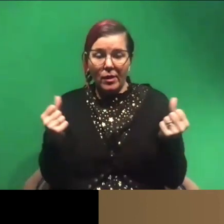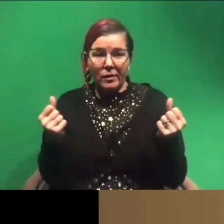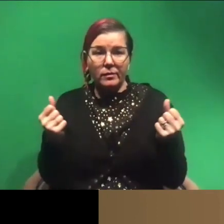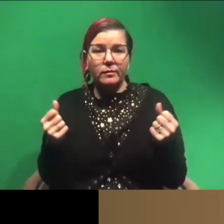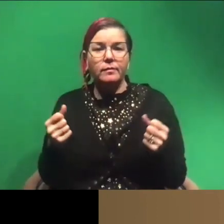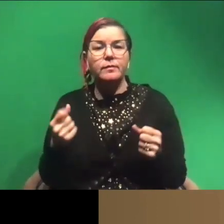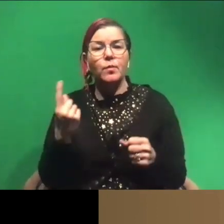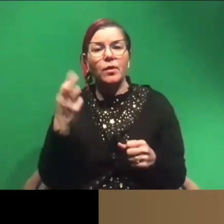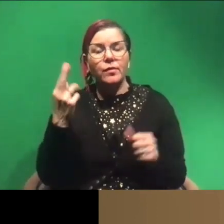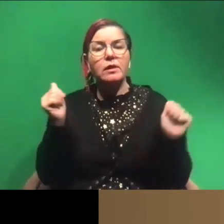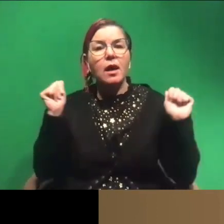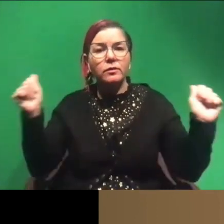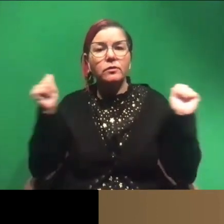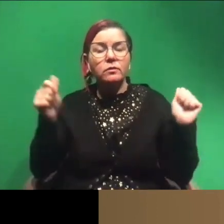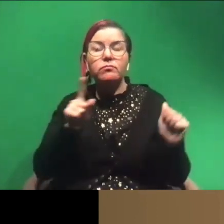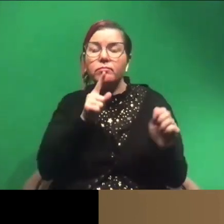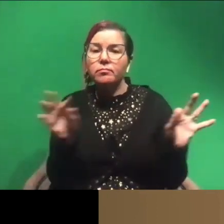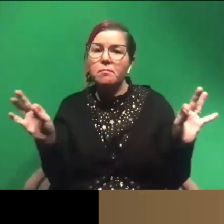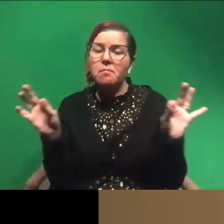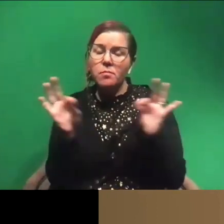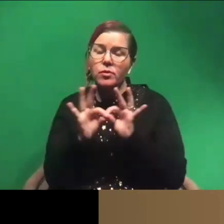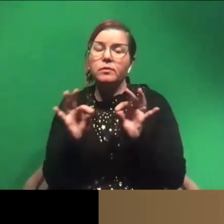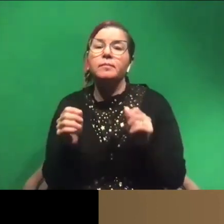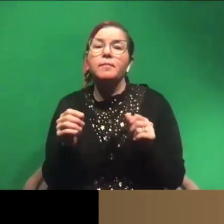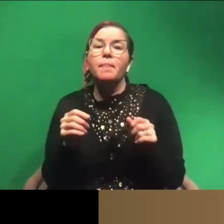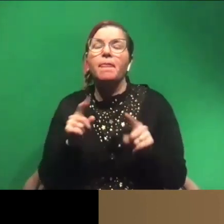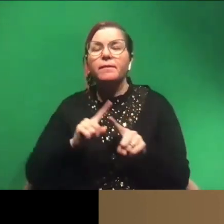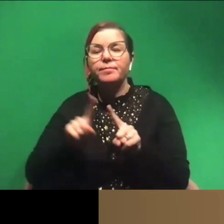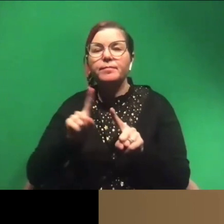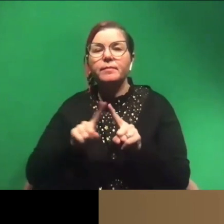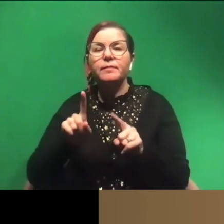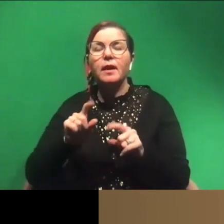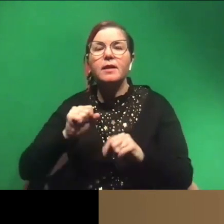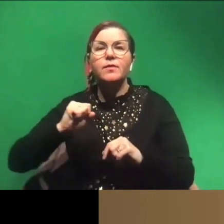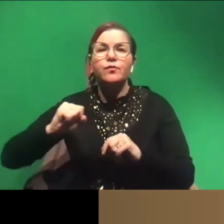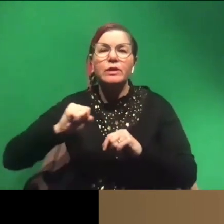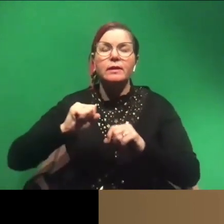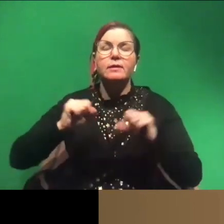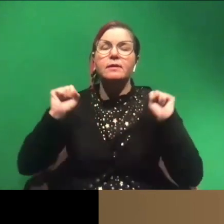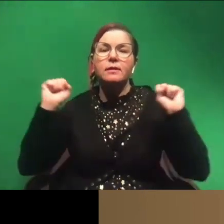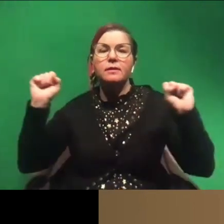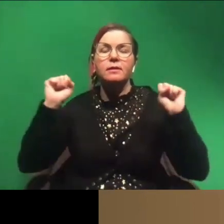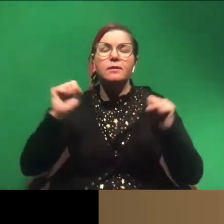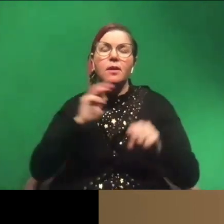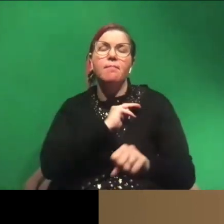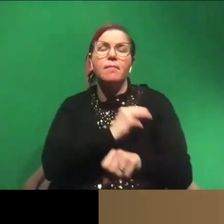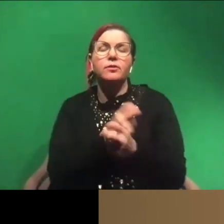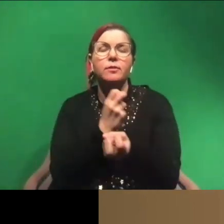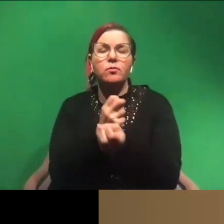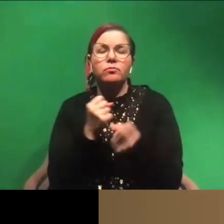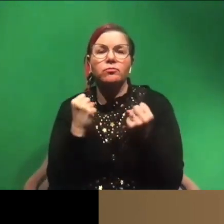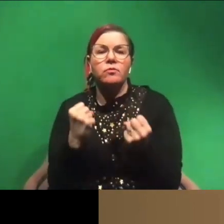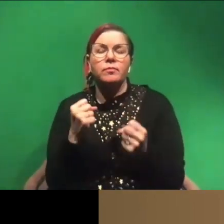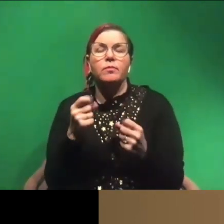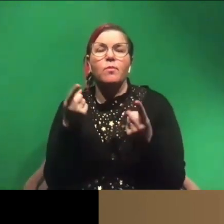reasons that exercise is really, really important. So they do all these different types of resistive exercises to keep their muscles and their bones really strong while